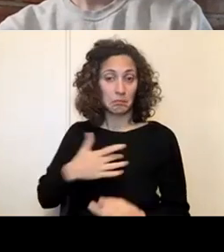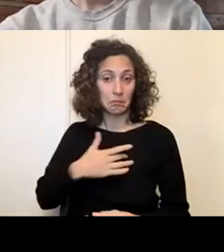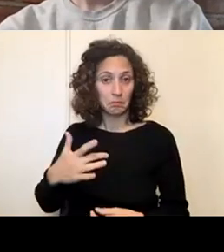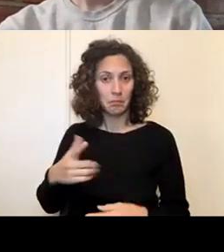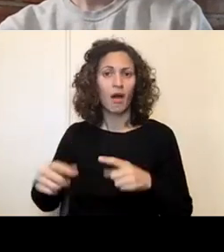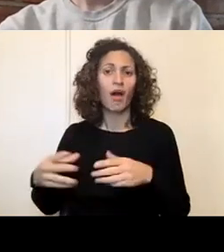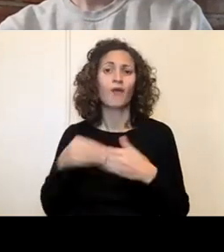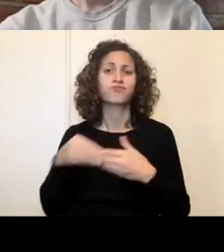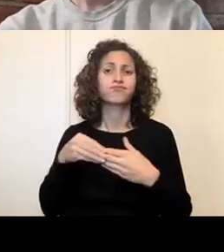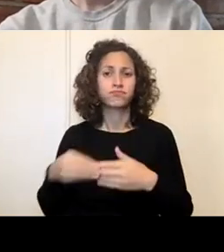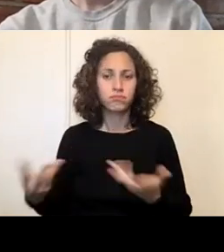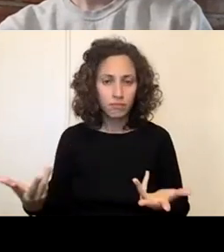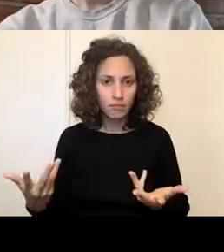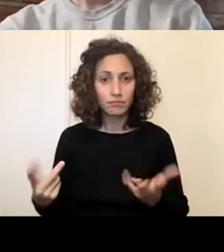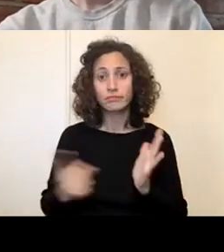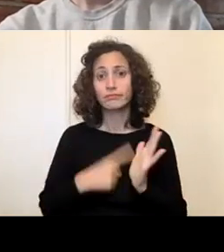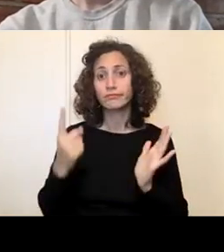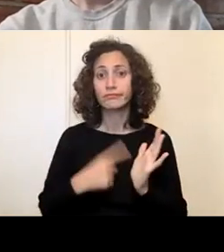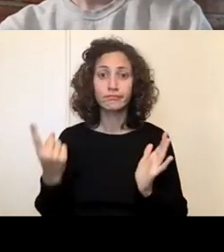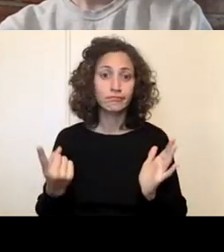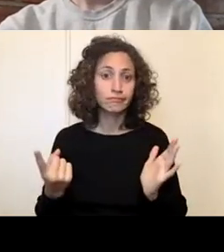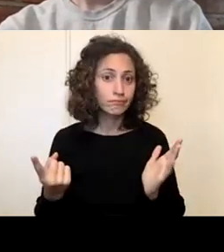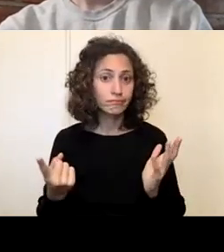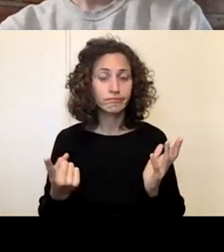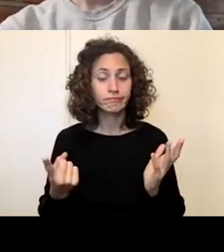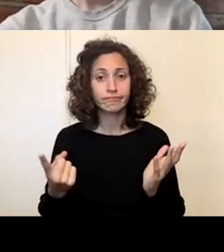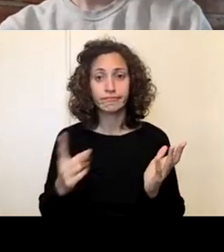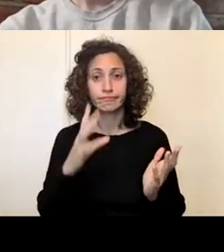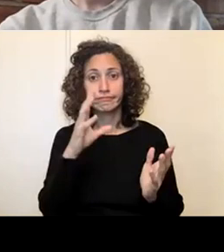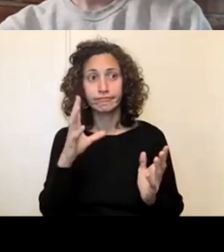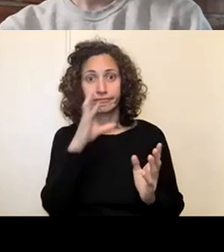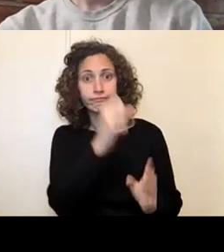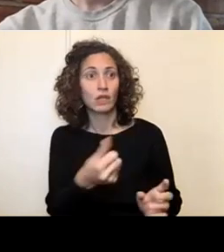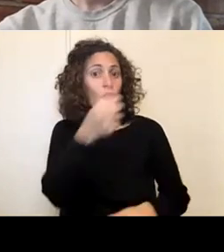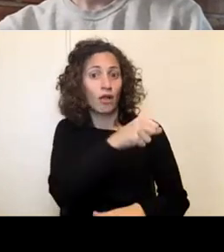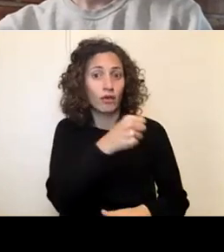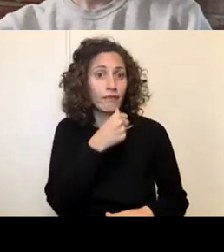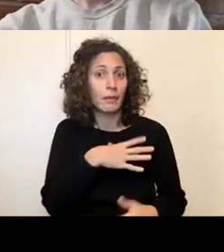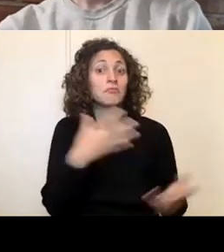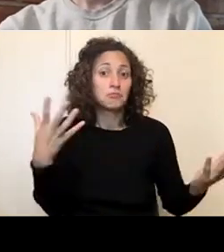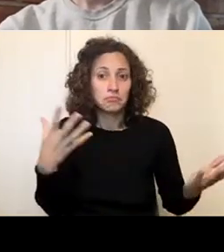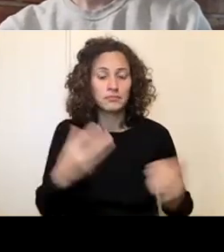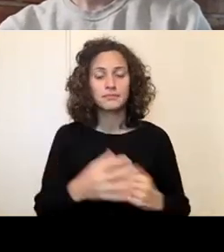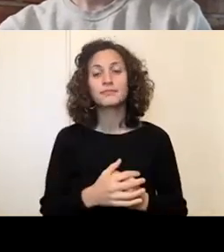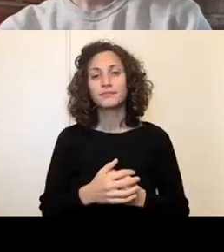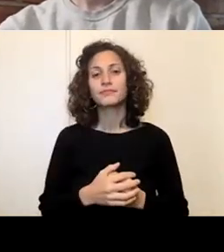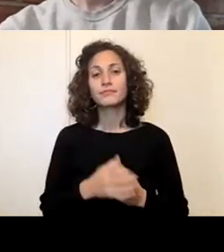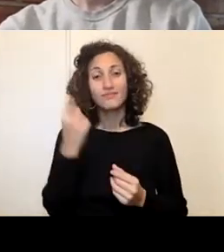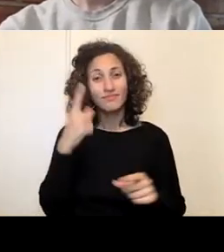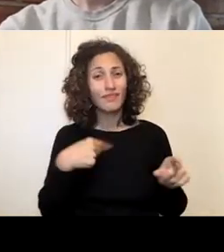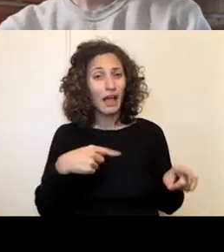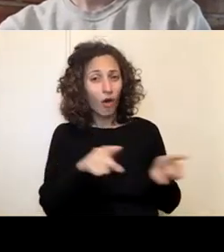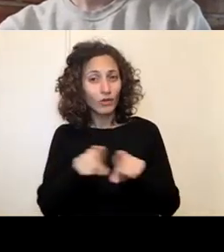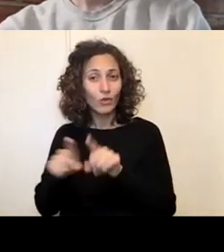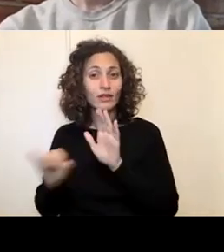flexible means who knows sometimes. But I also identify as